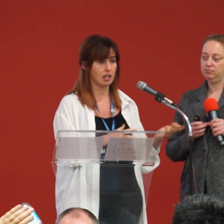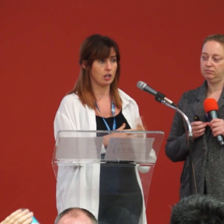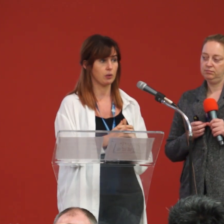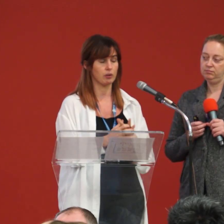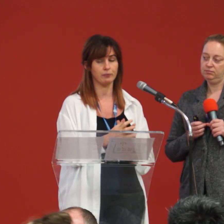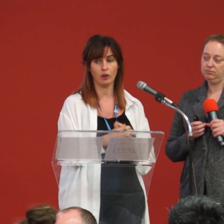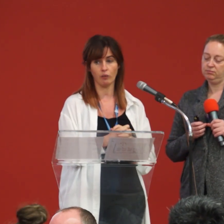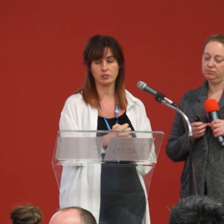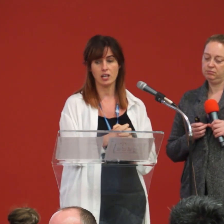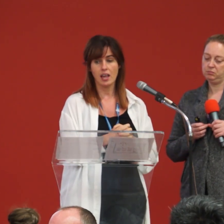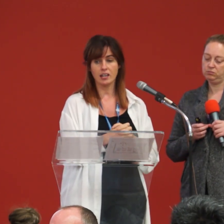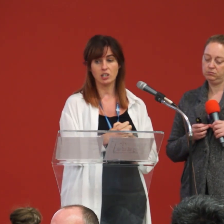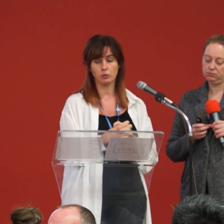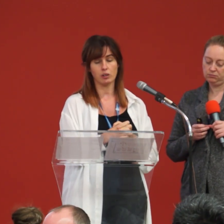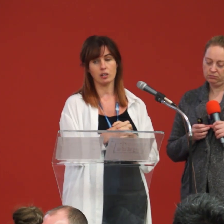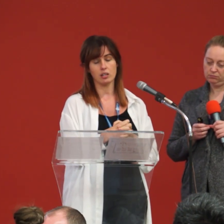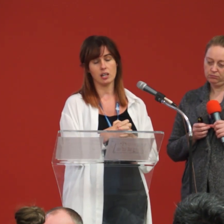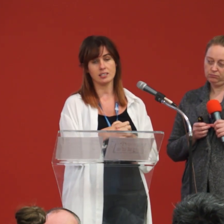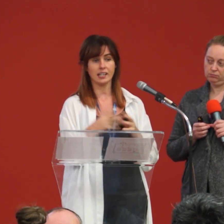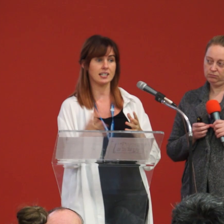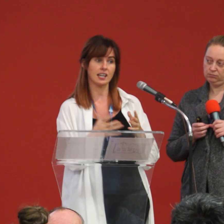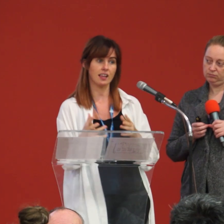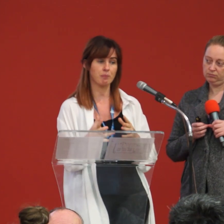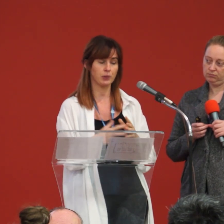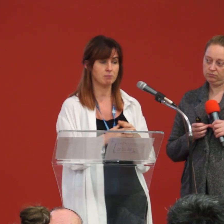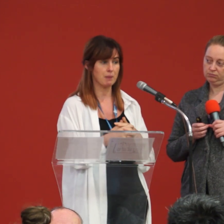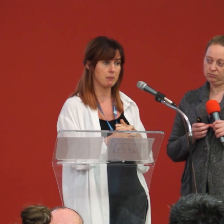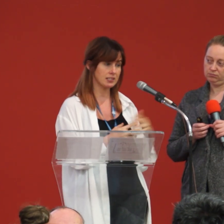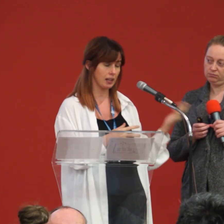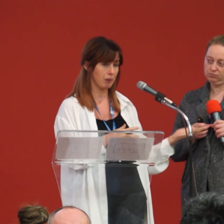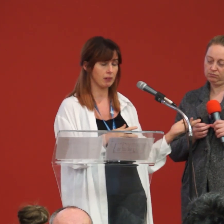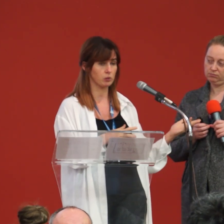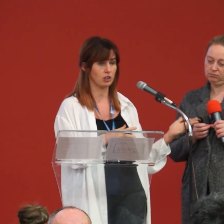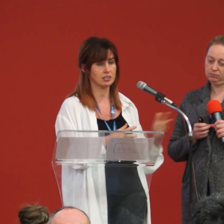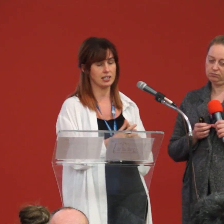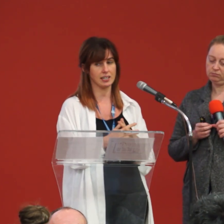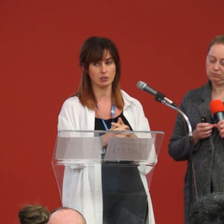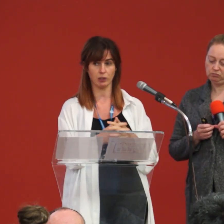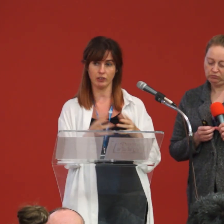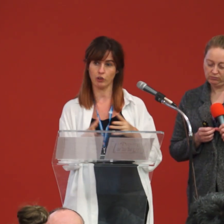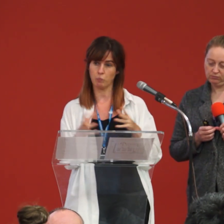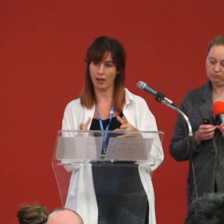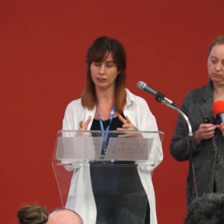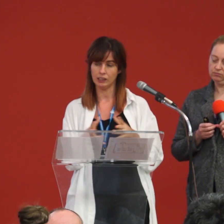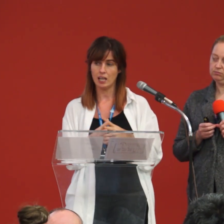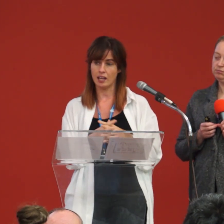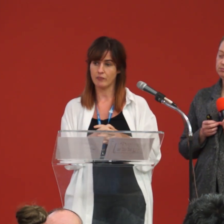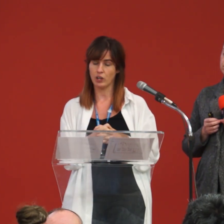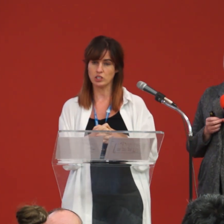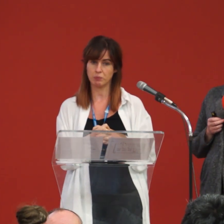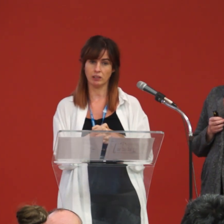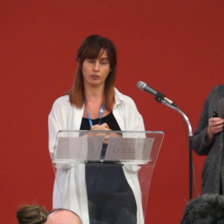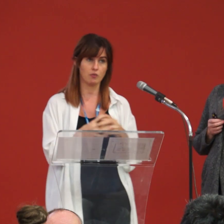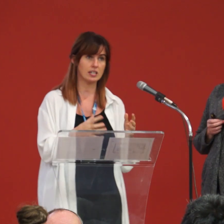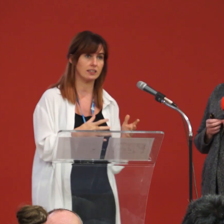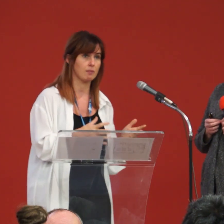nurses who are involved. And, you know, day to day that person might be able to tell people those contact details, but if you're unwell and you're